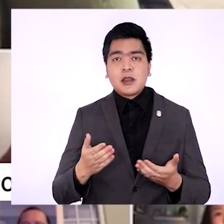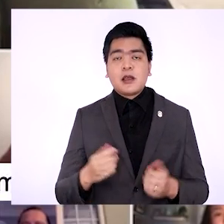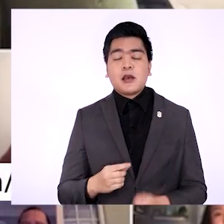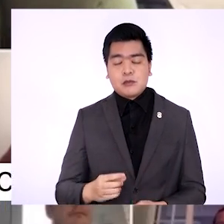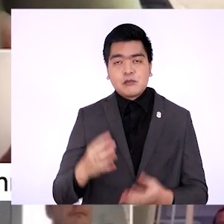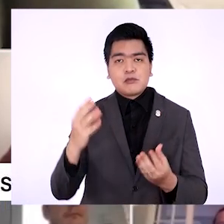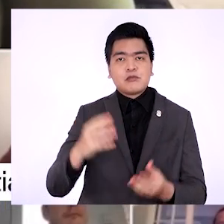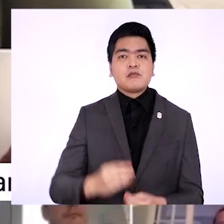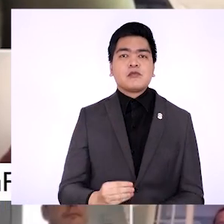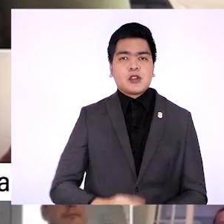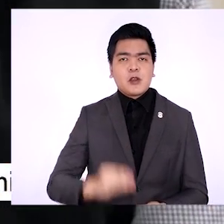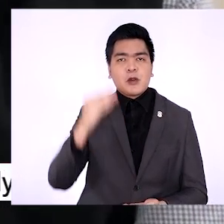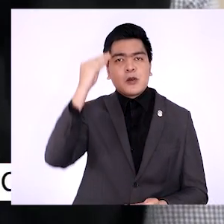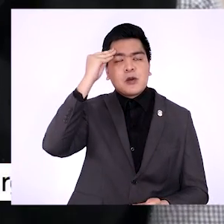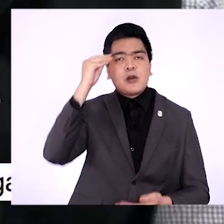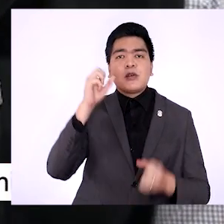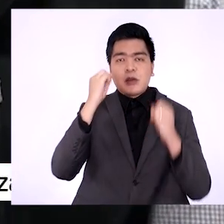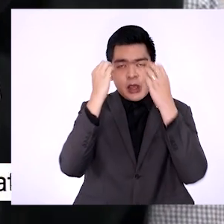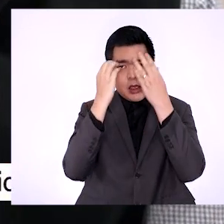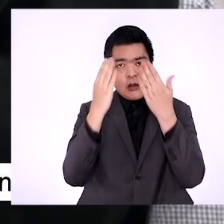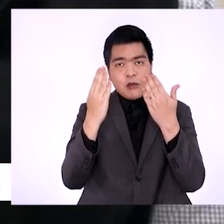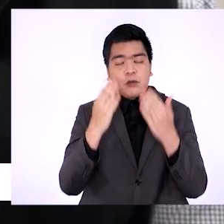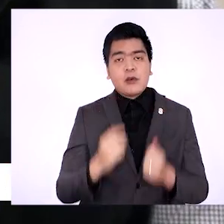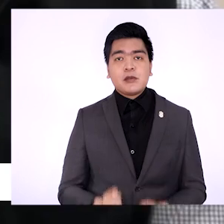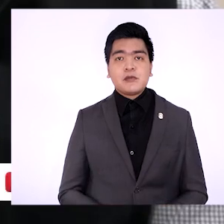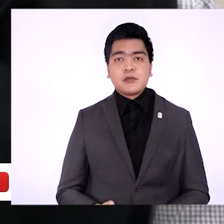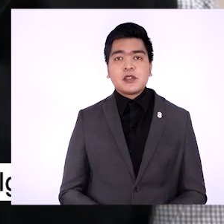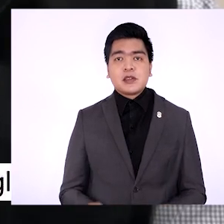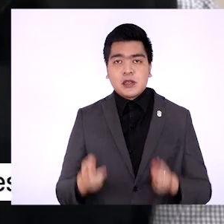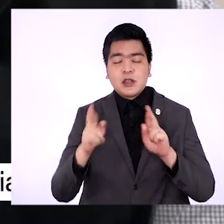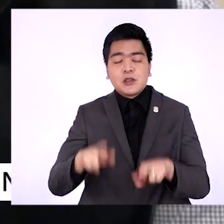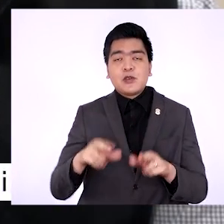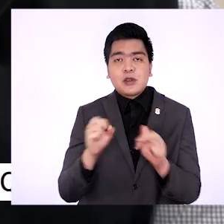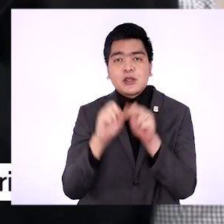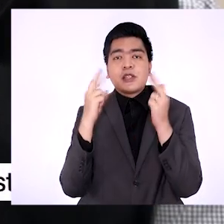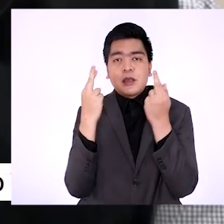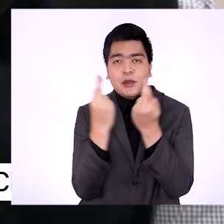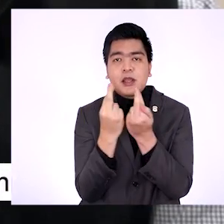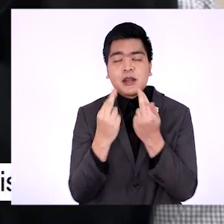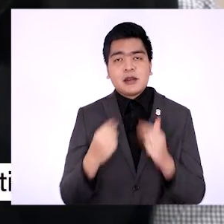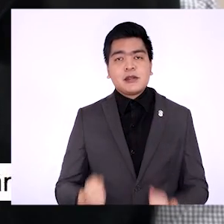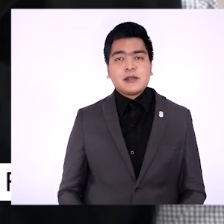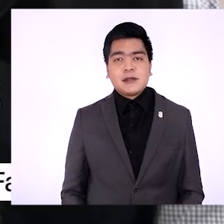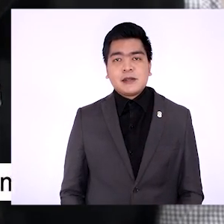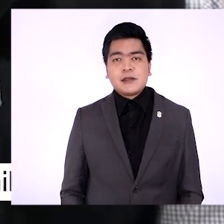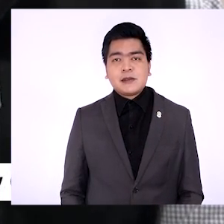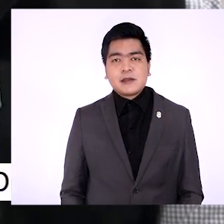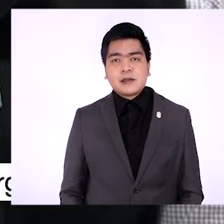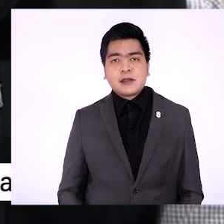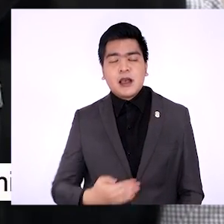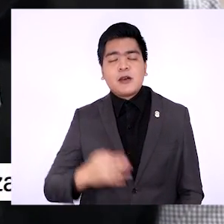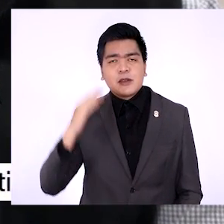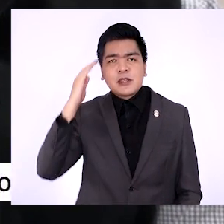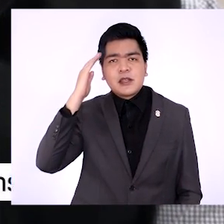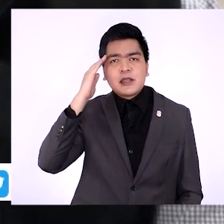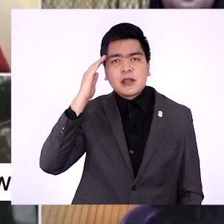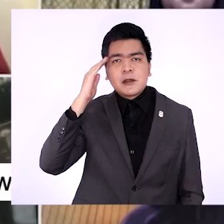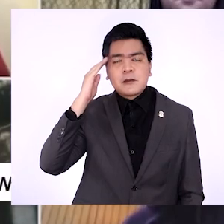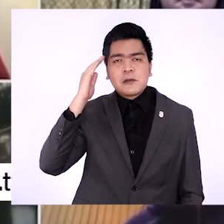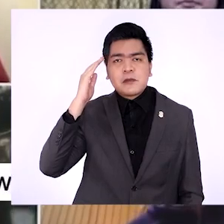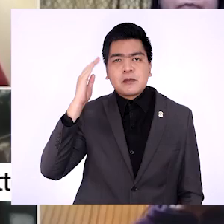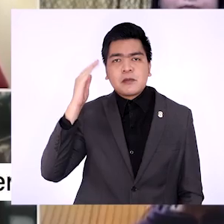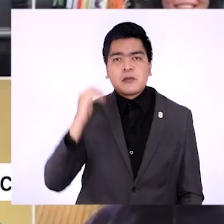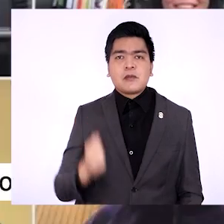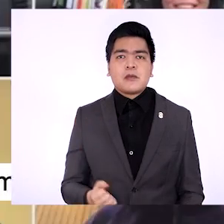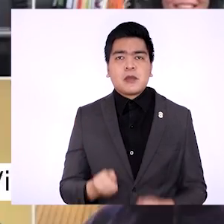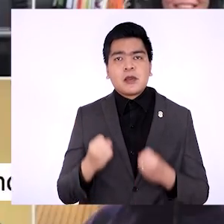there. As a result of the seminar, I would think that most of the